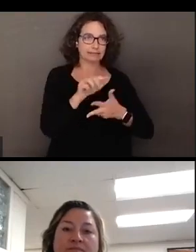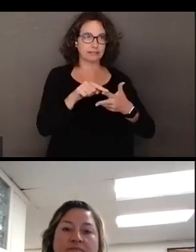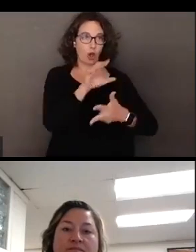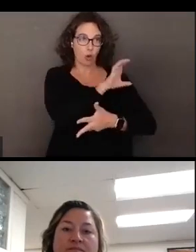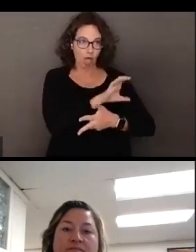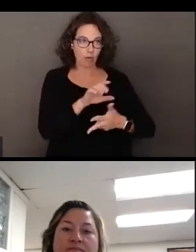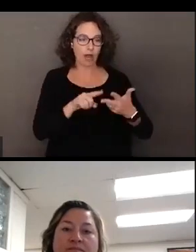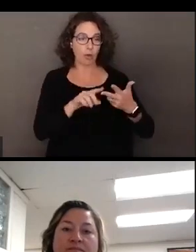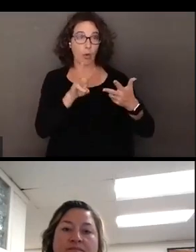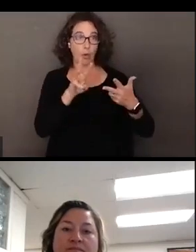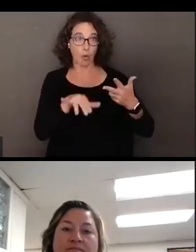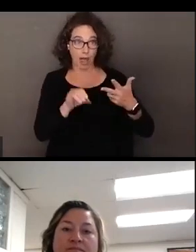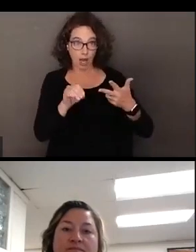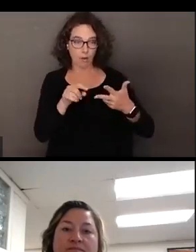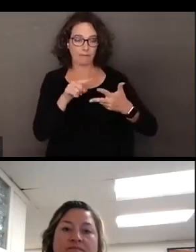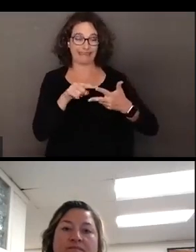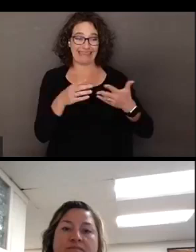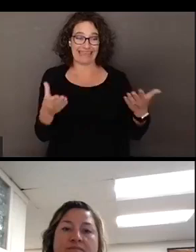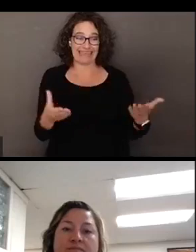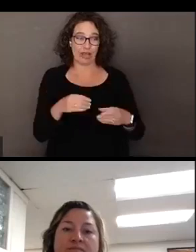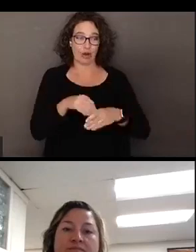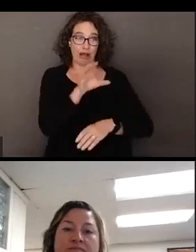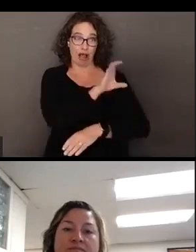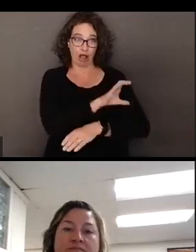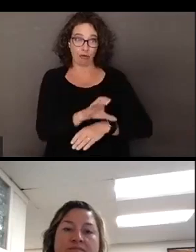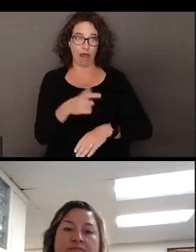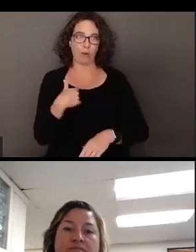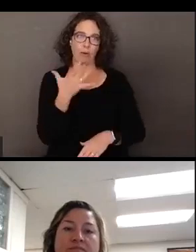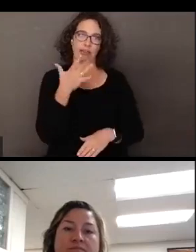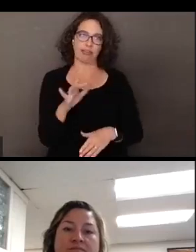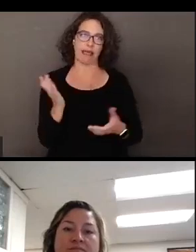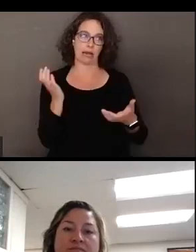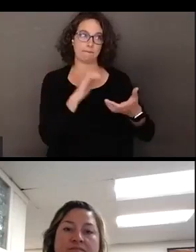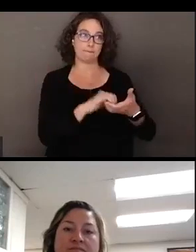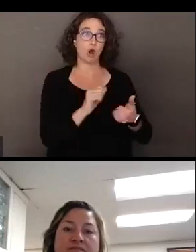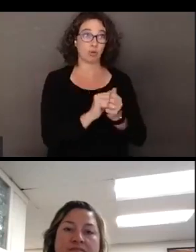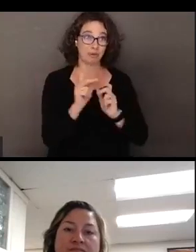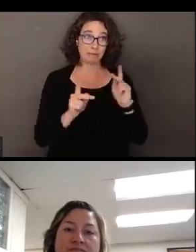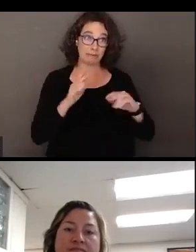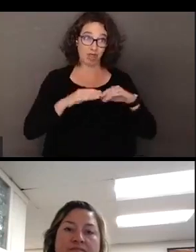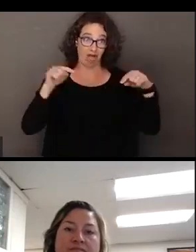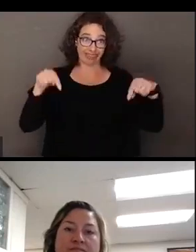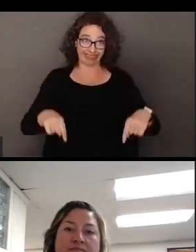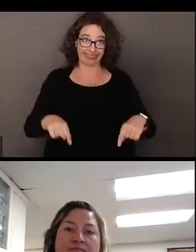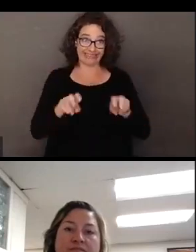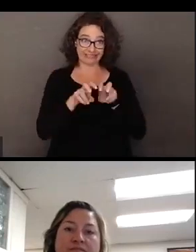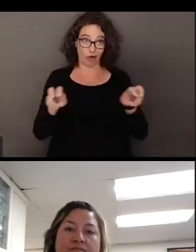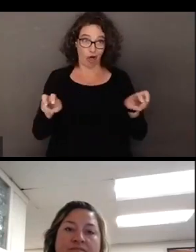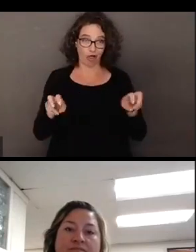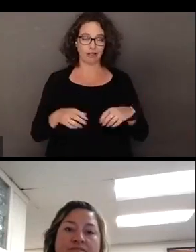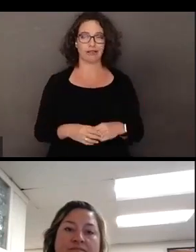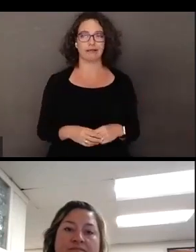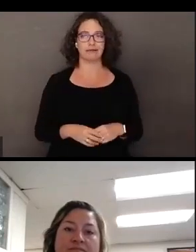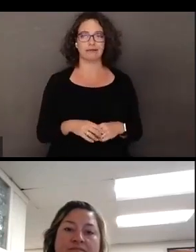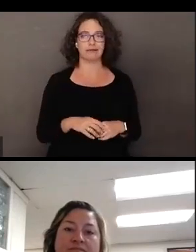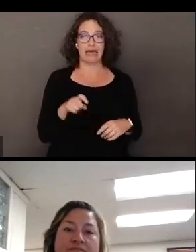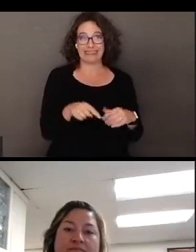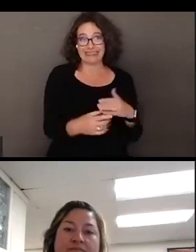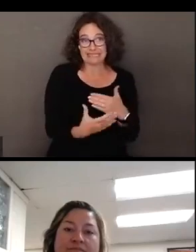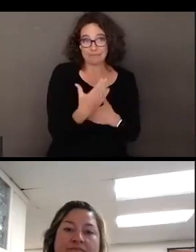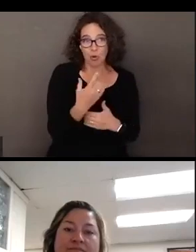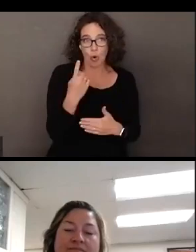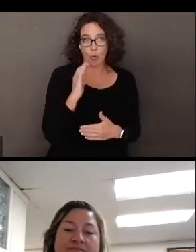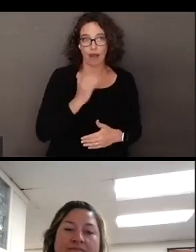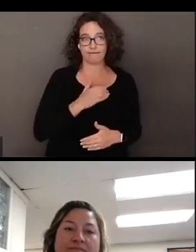we've been lucky to partner with some of the folks on this call this morning. One of our AgWell